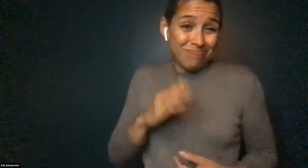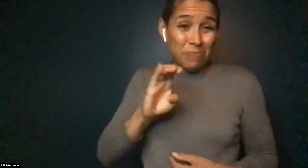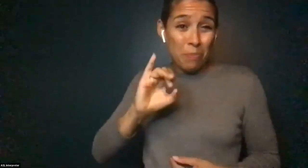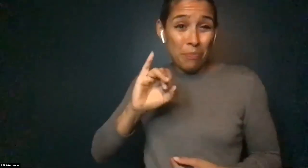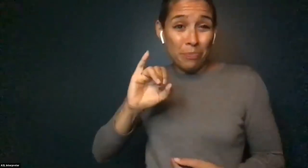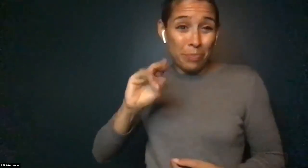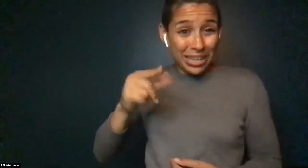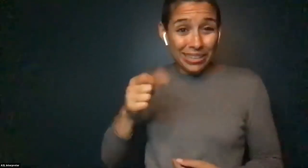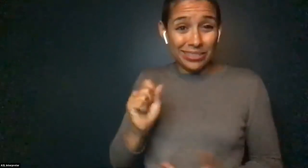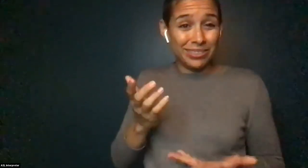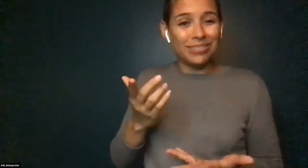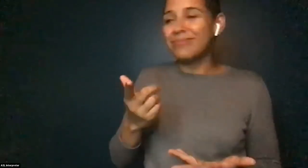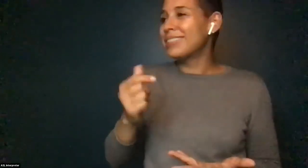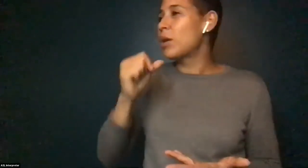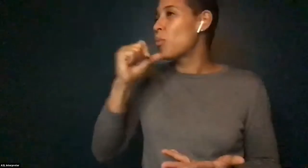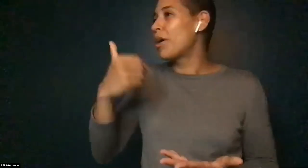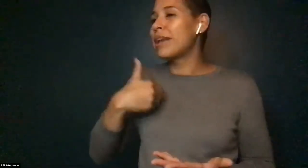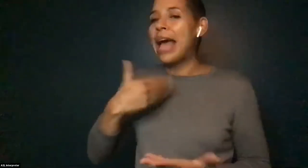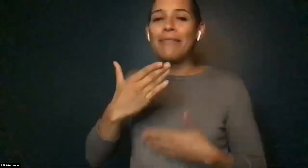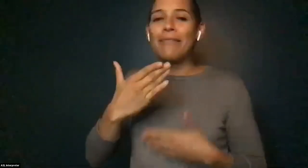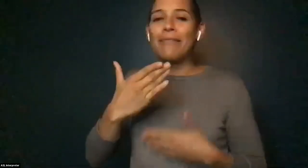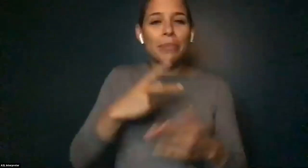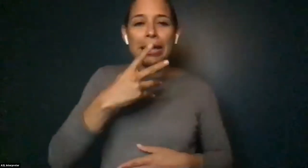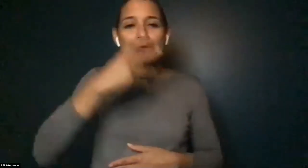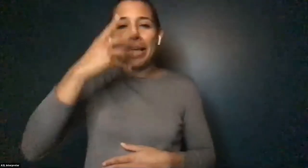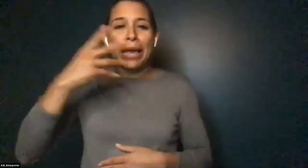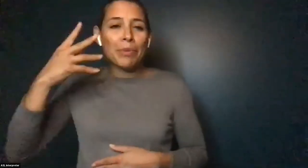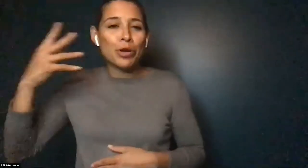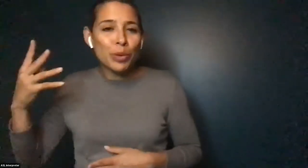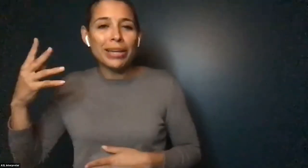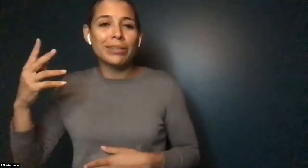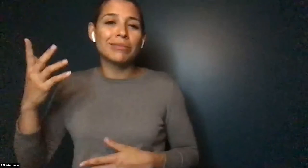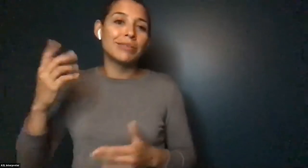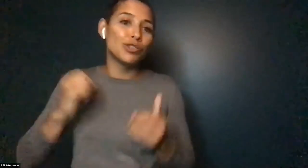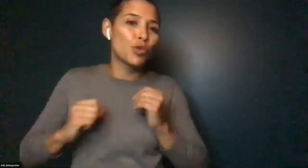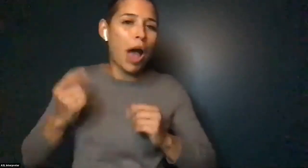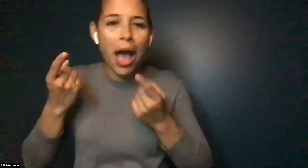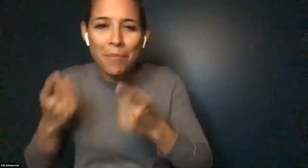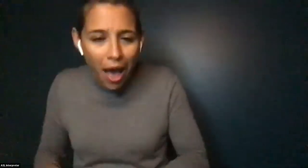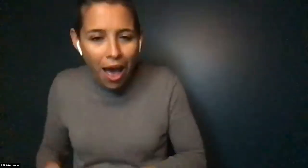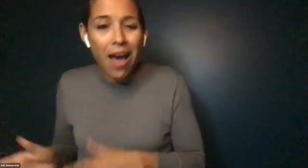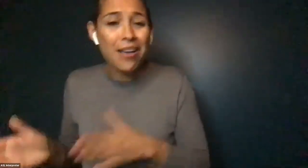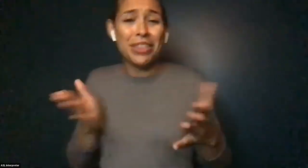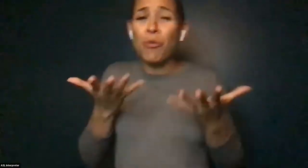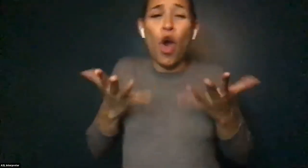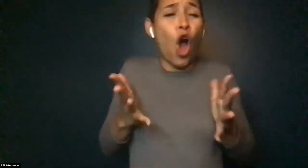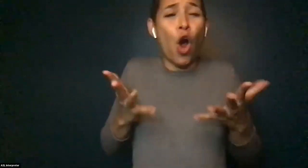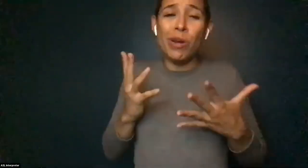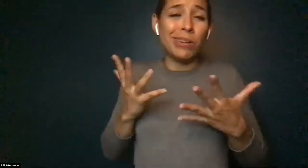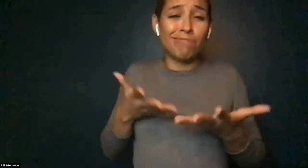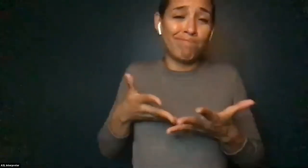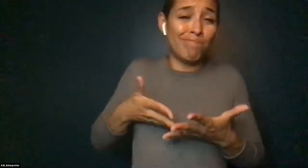having a coming of age immigrant drama. They weren't like it, they were already there. They were, their